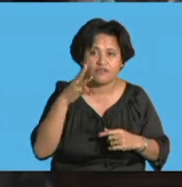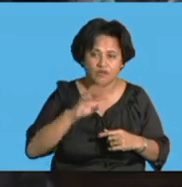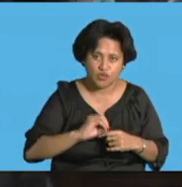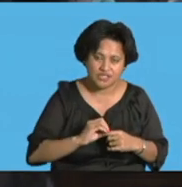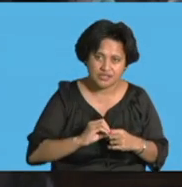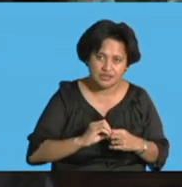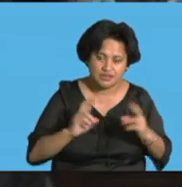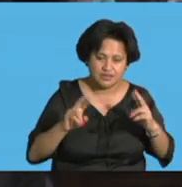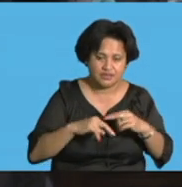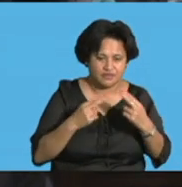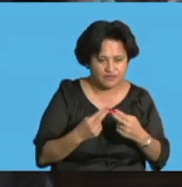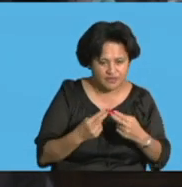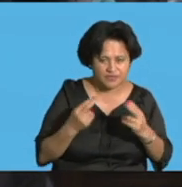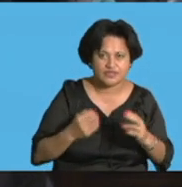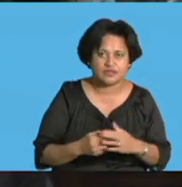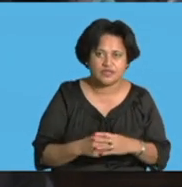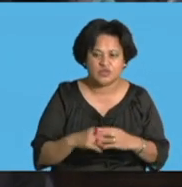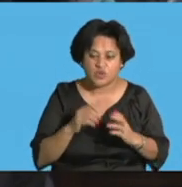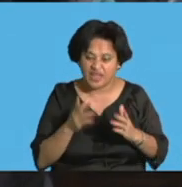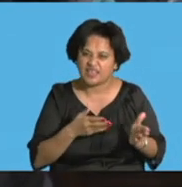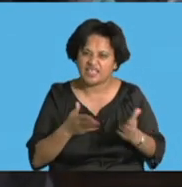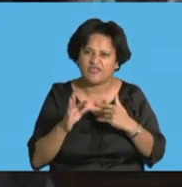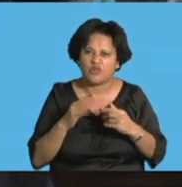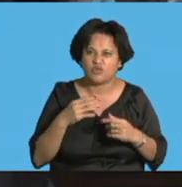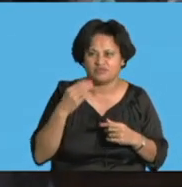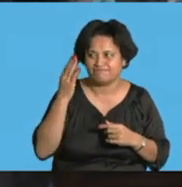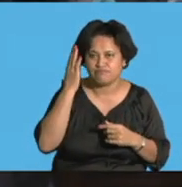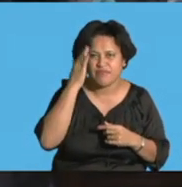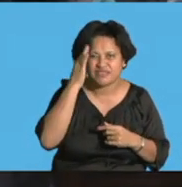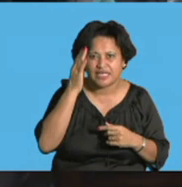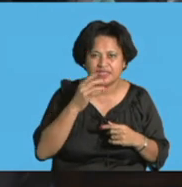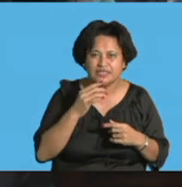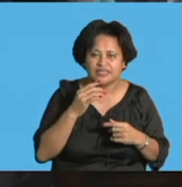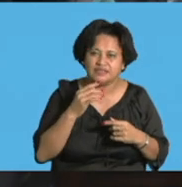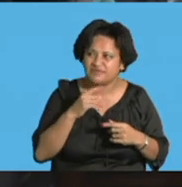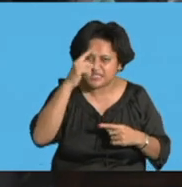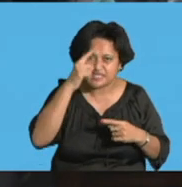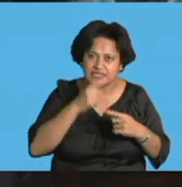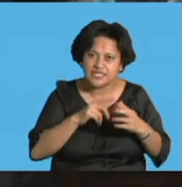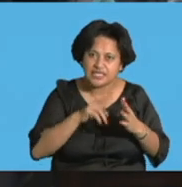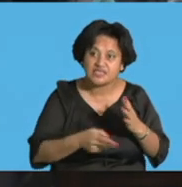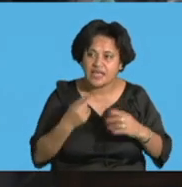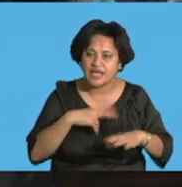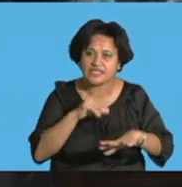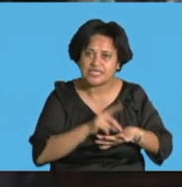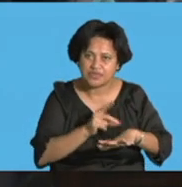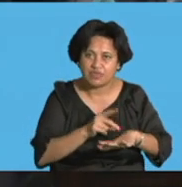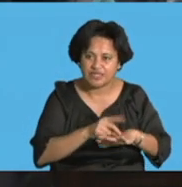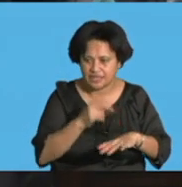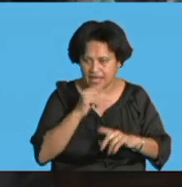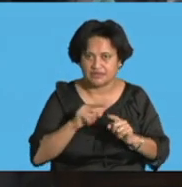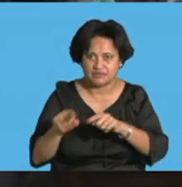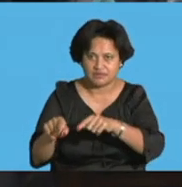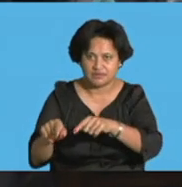abandoned families, mentally ill, and disabled. The government assisted in acquisition of land and provision of electricity for